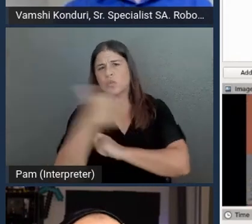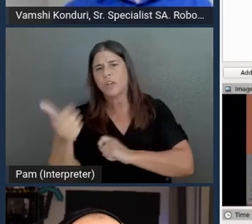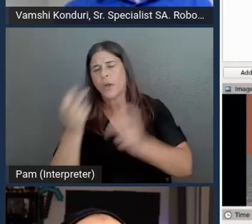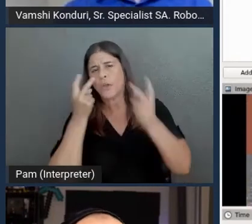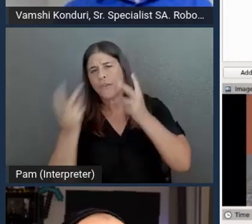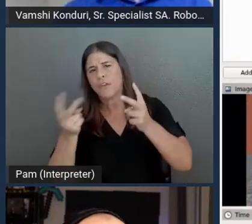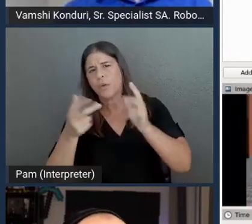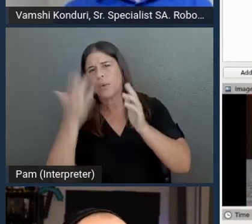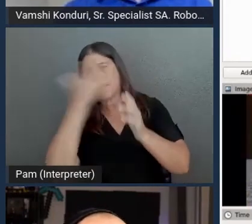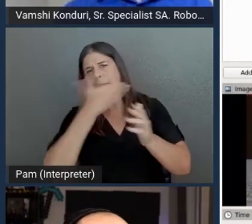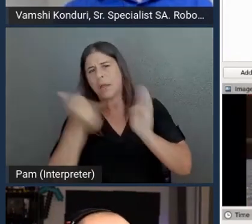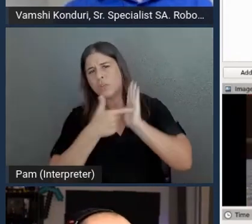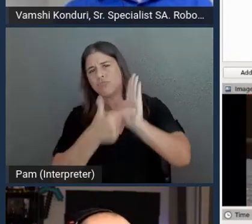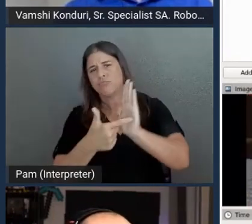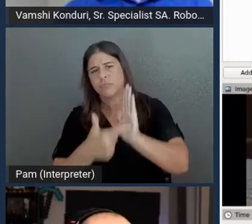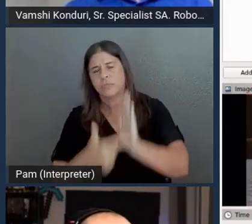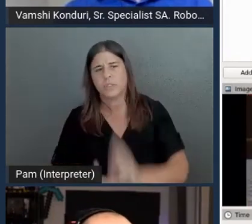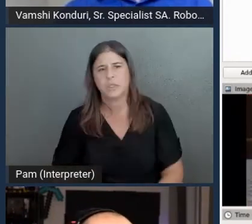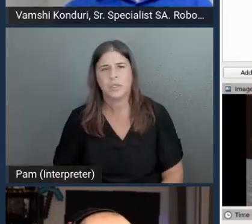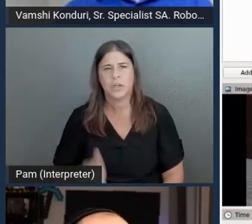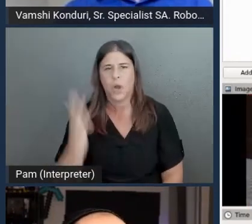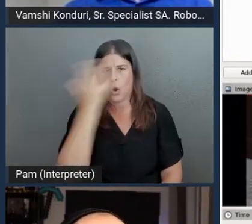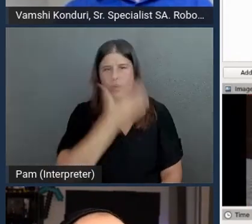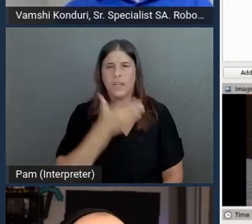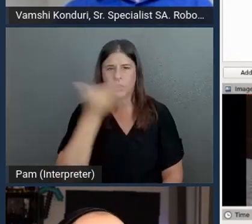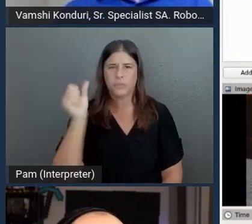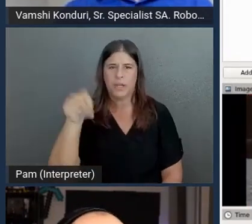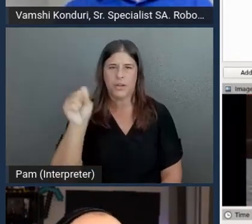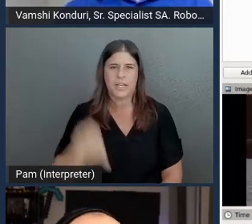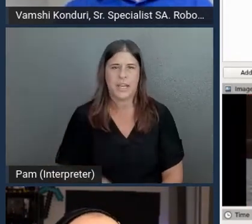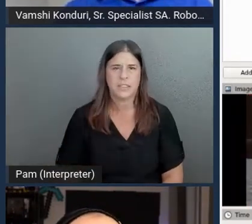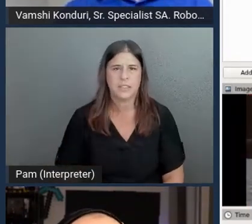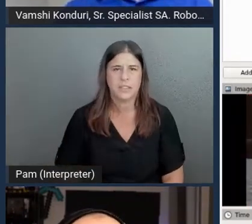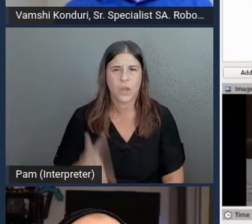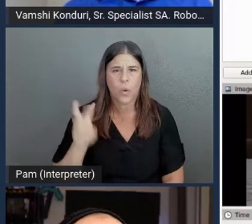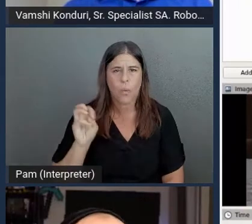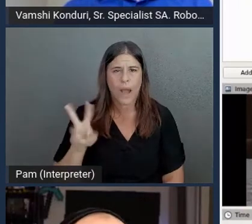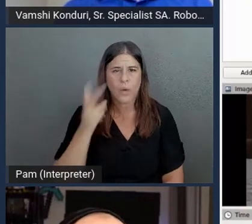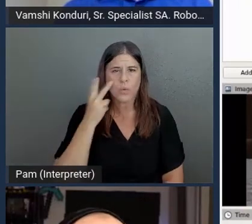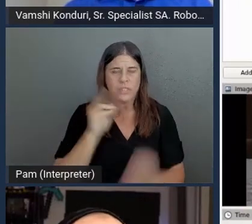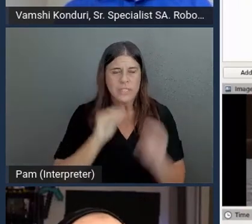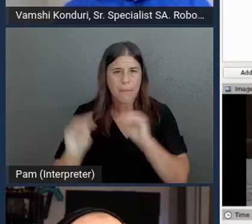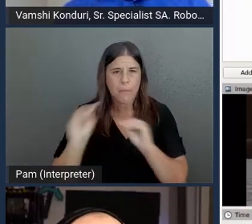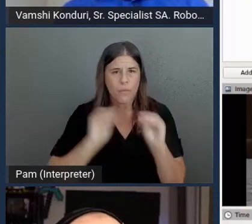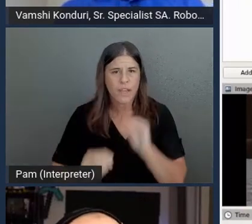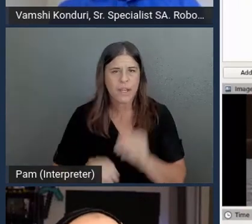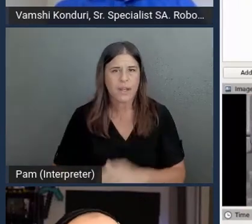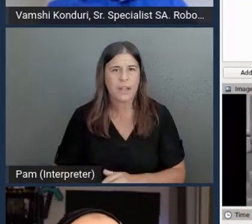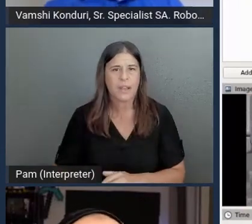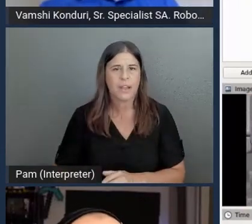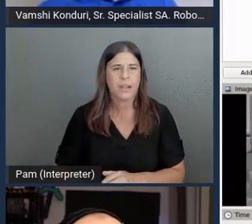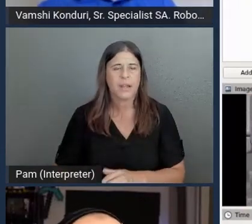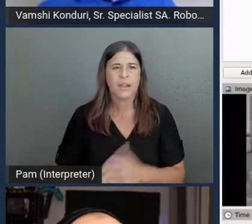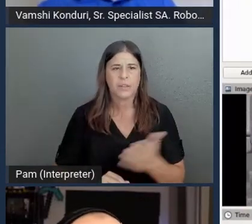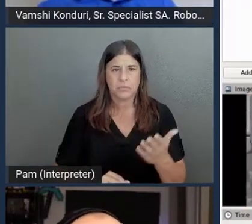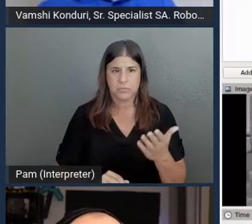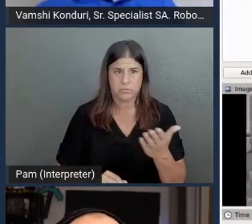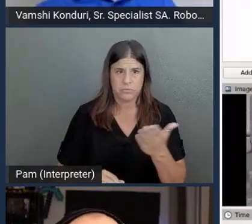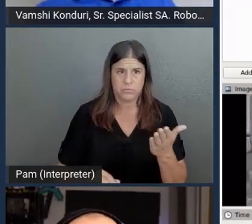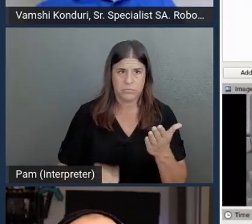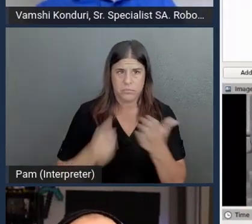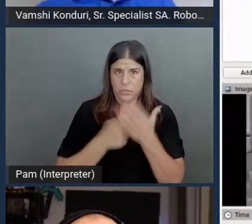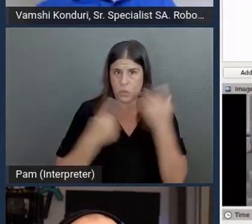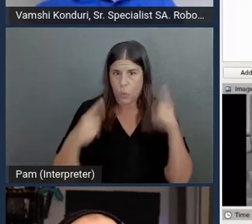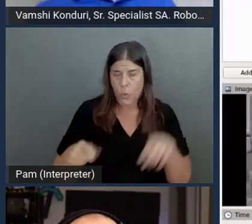representation. Yeah. Oh, this looks much better, yeah. Oh, wow. Yeah. So what's happening what over are we here seeing is